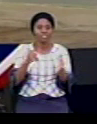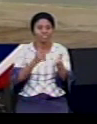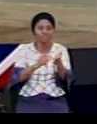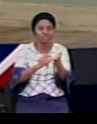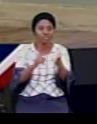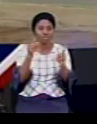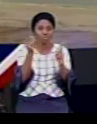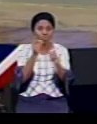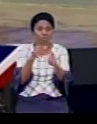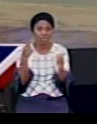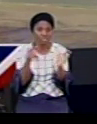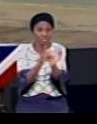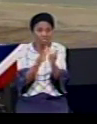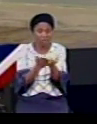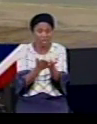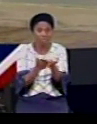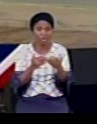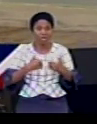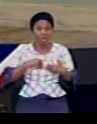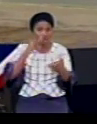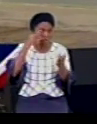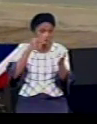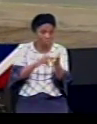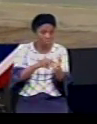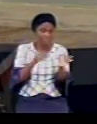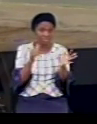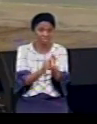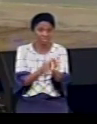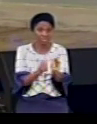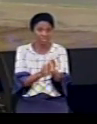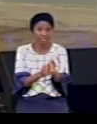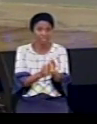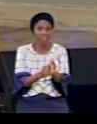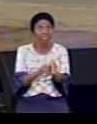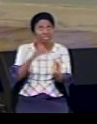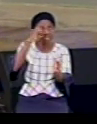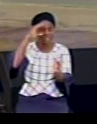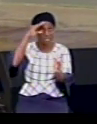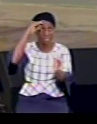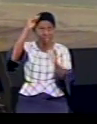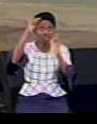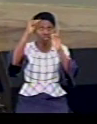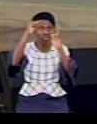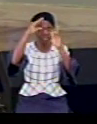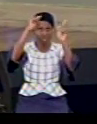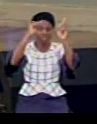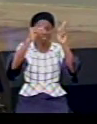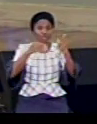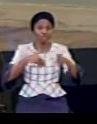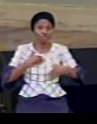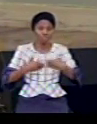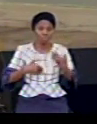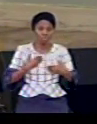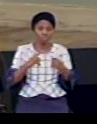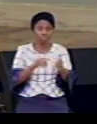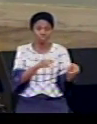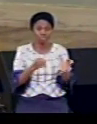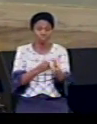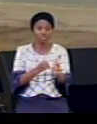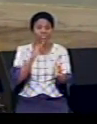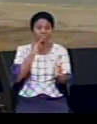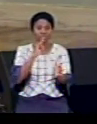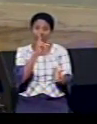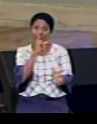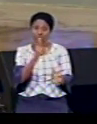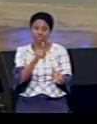the Bible witnesses that. There's the immutability of his willingness. Because I know he's